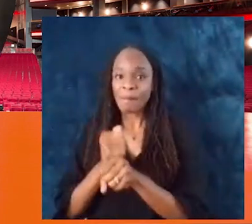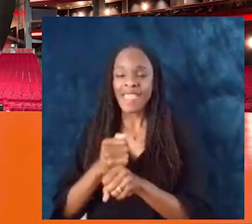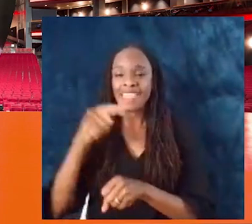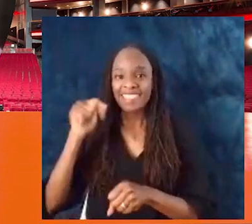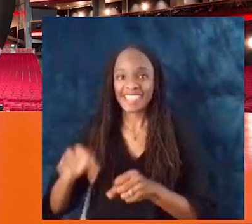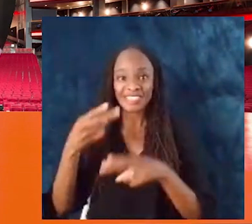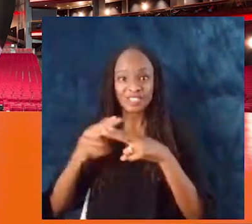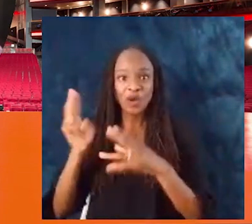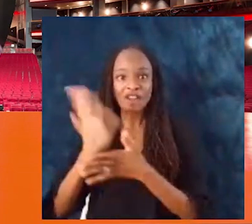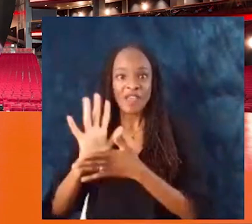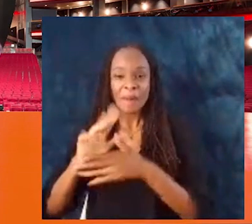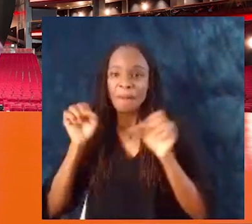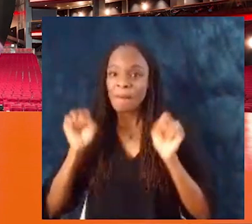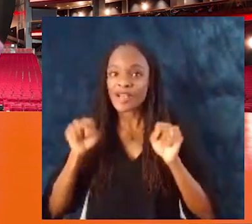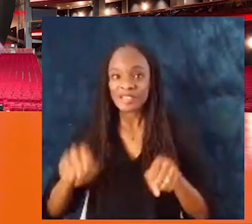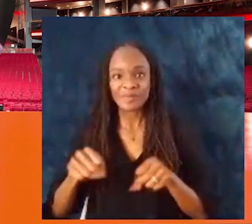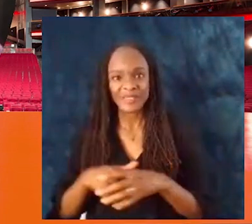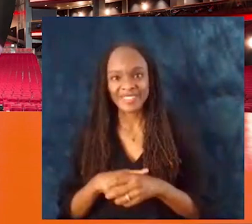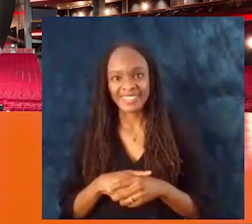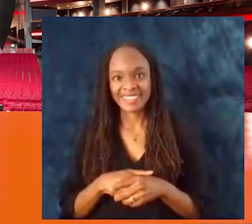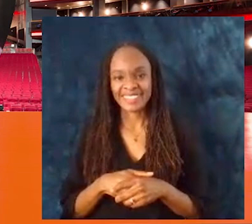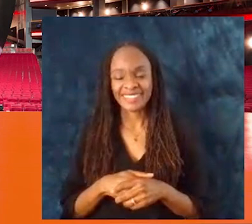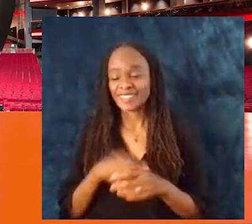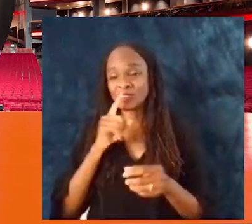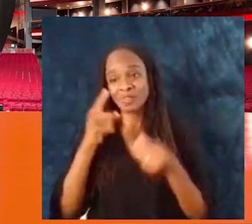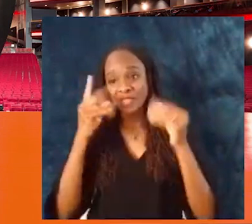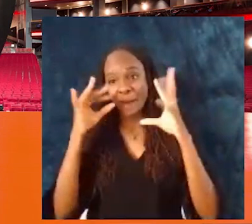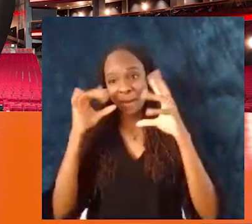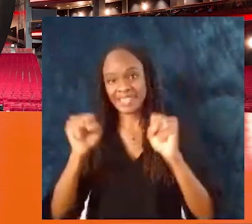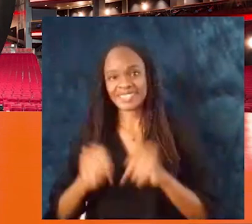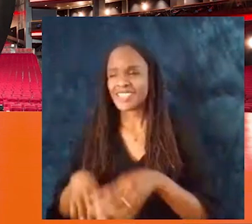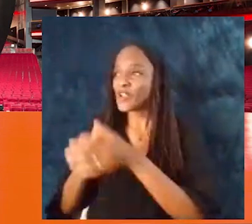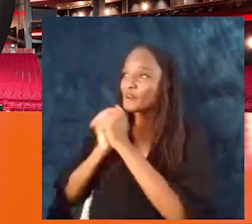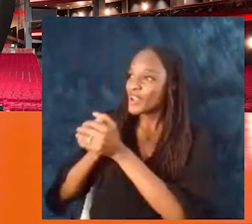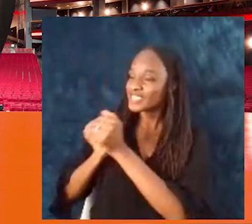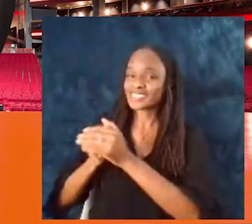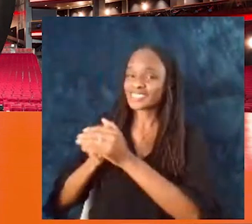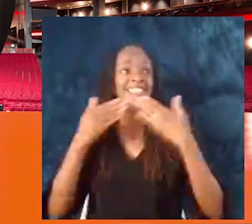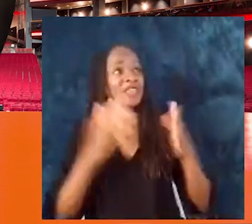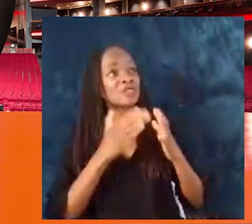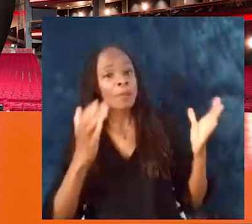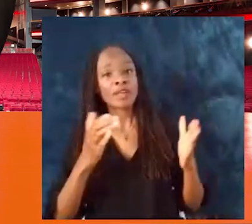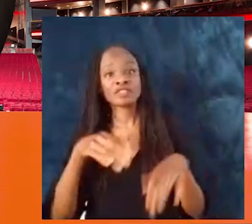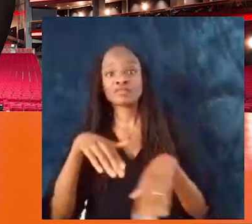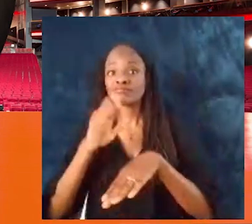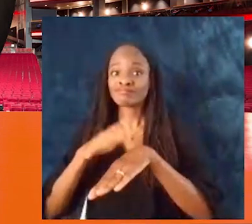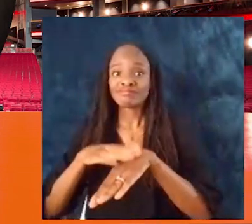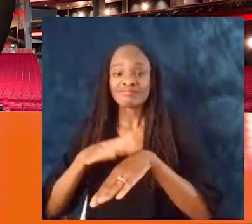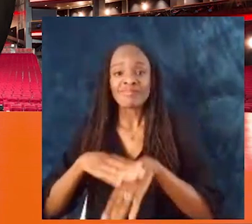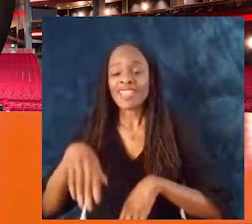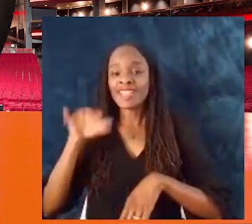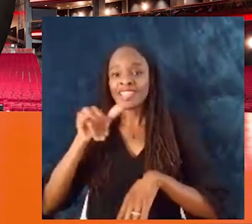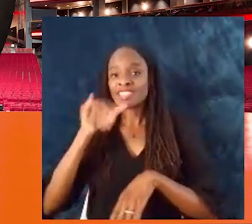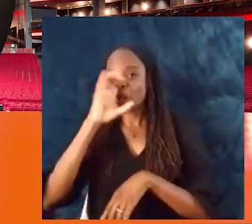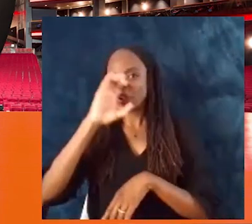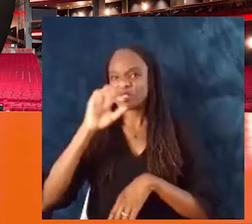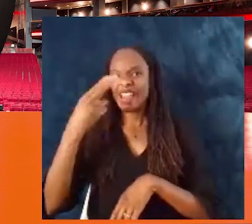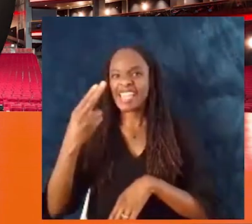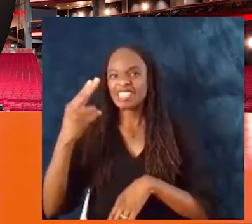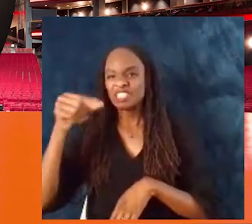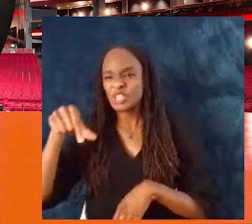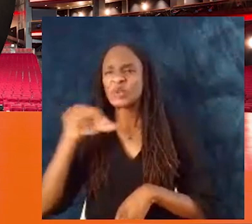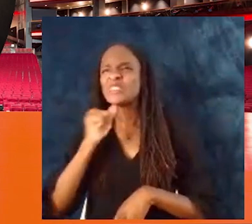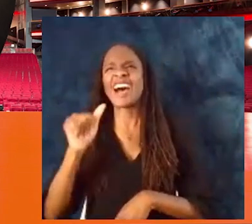possible. It's like, it's amazing. Congratulations. Thank you so much. By the way, it's called Cartoon HQ, not HR.